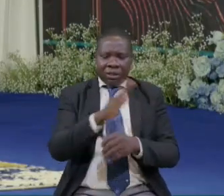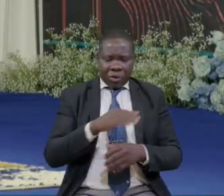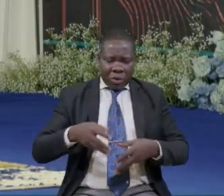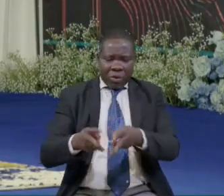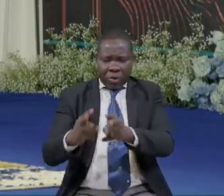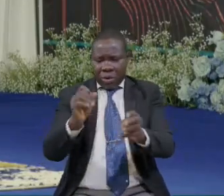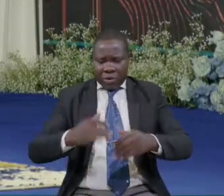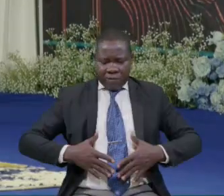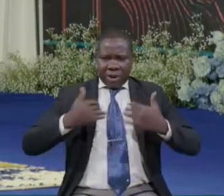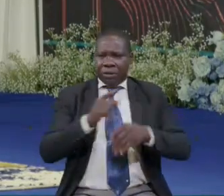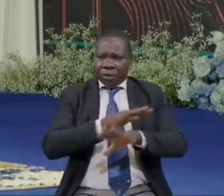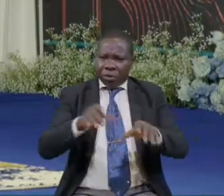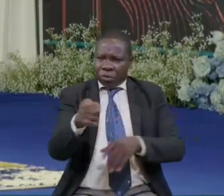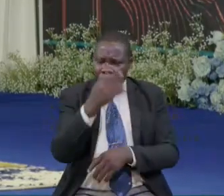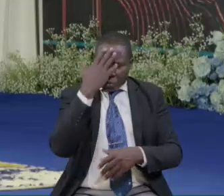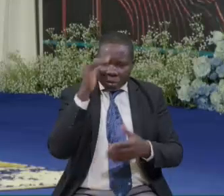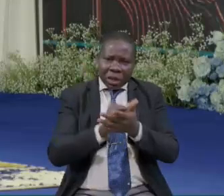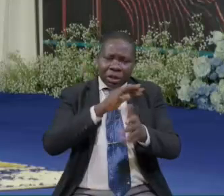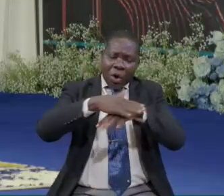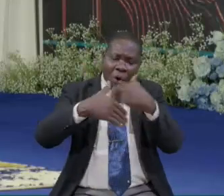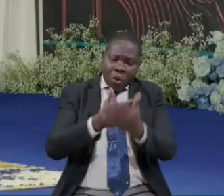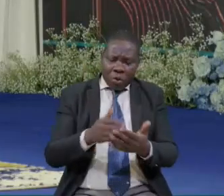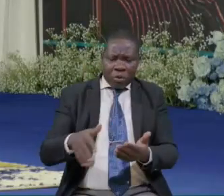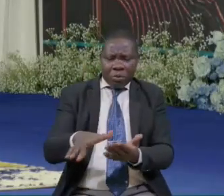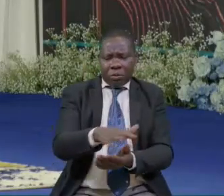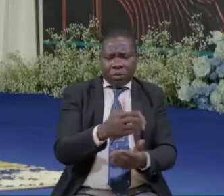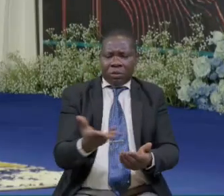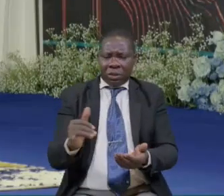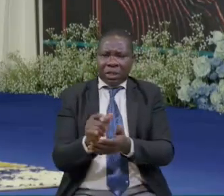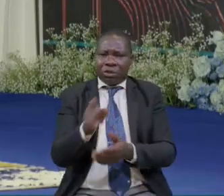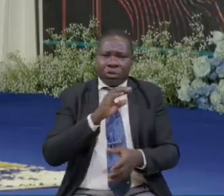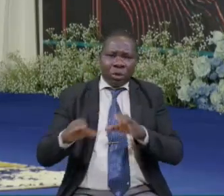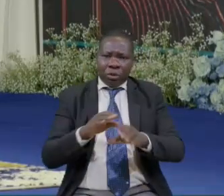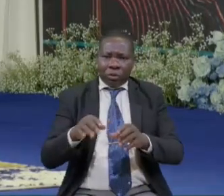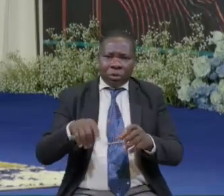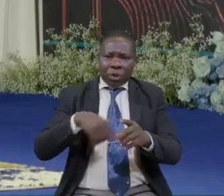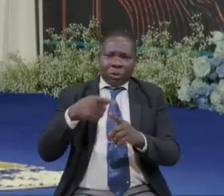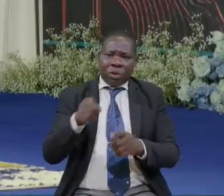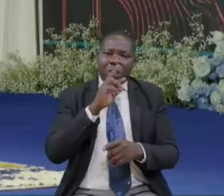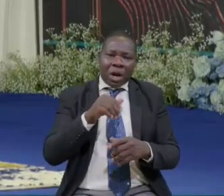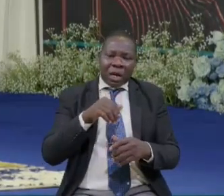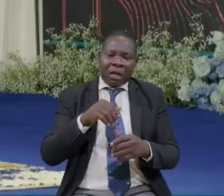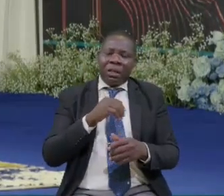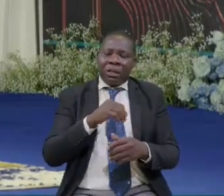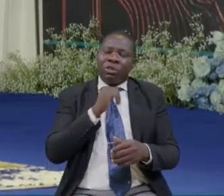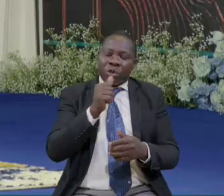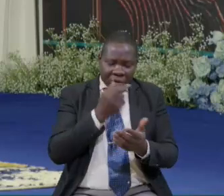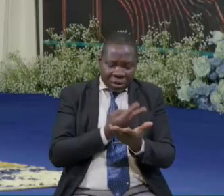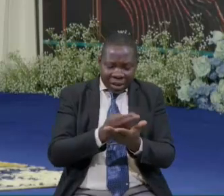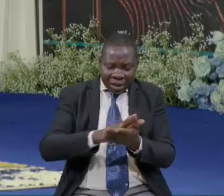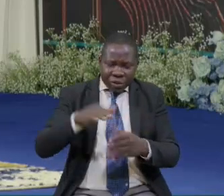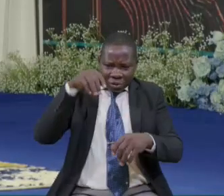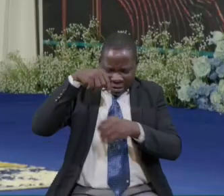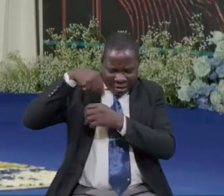know that all those things you're doing, once you are internally unrighteous, will make you to miss the kingdom